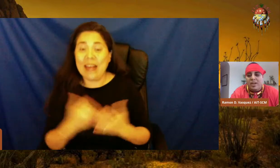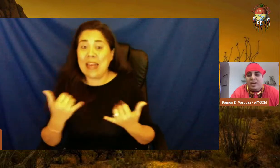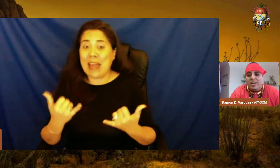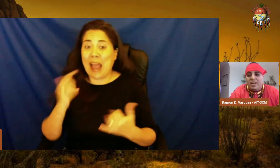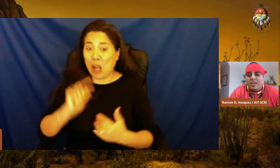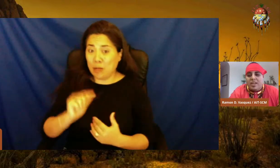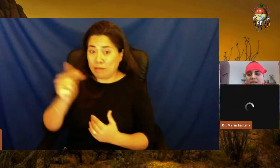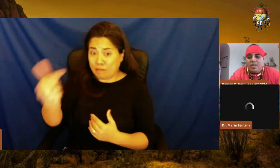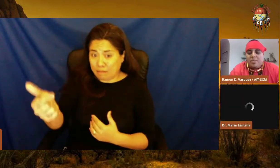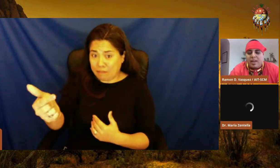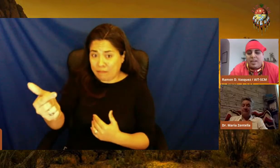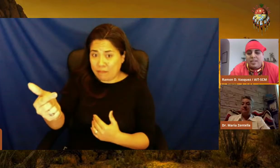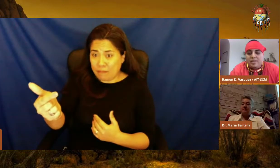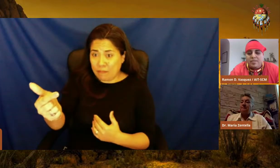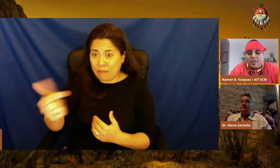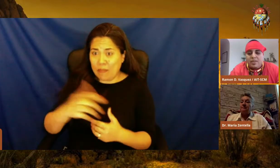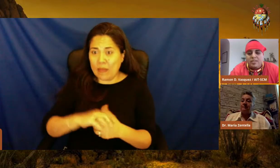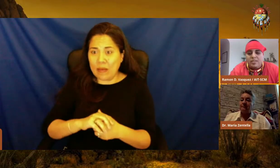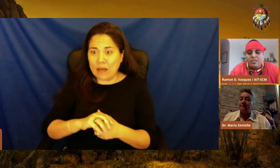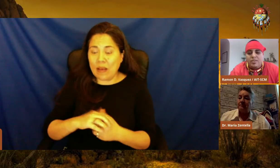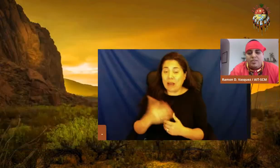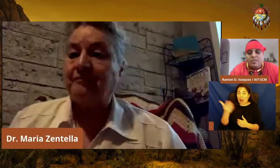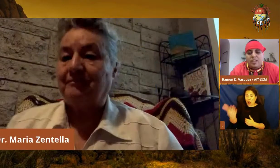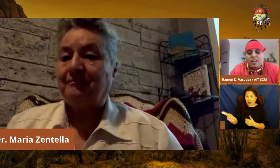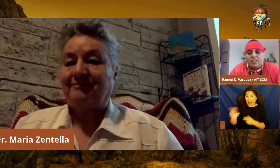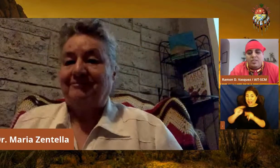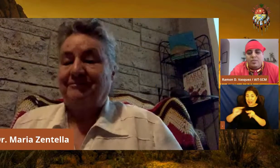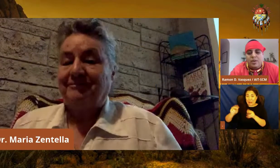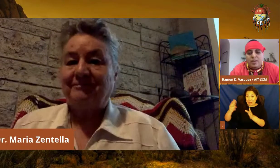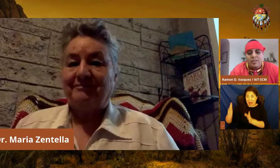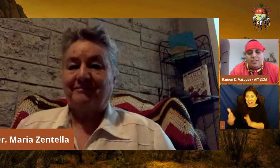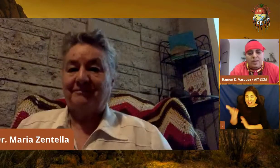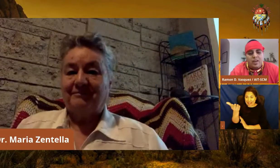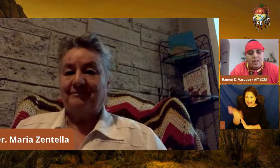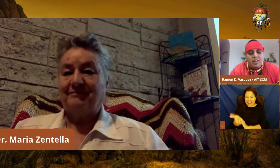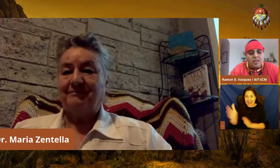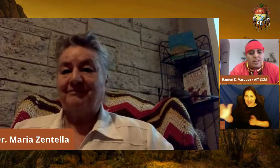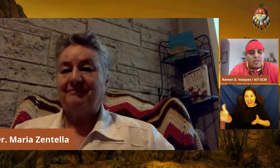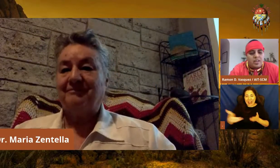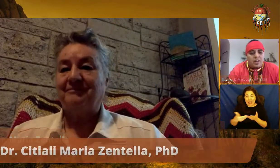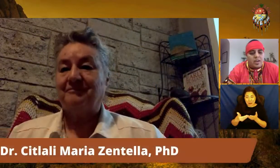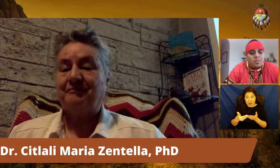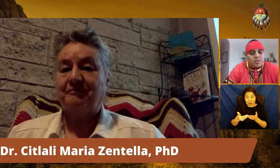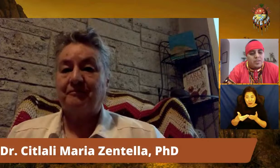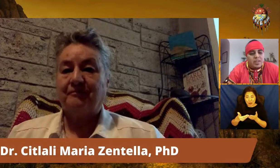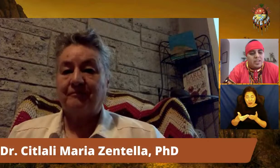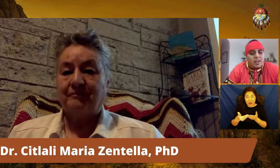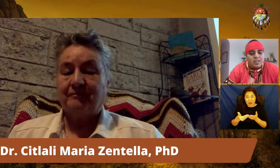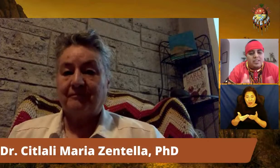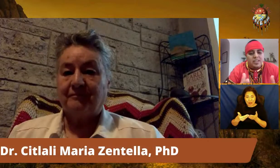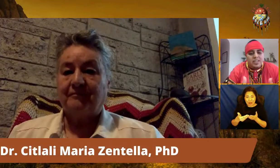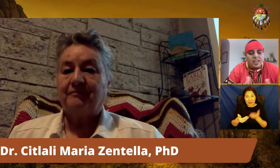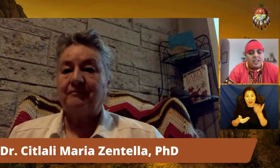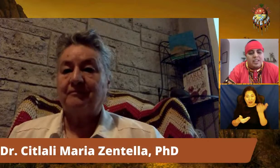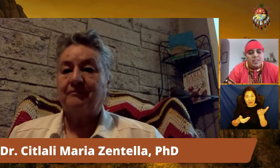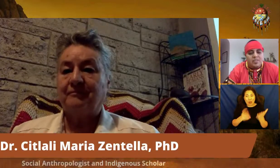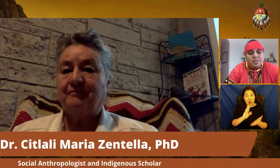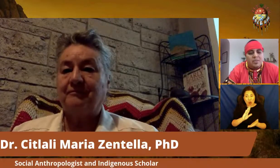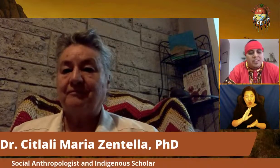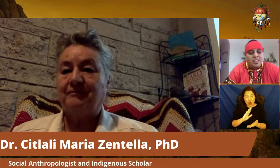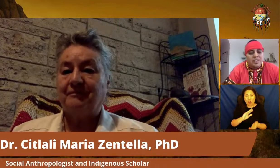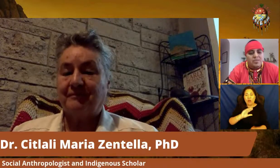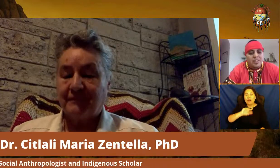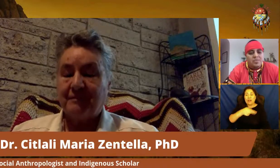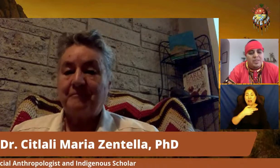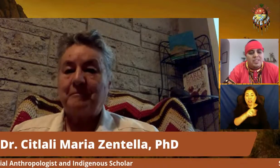to another panelist of ours, introduce to you all and give her an opportunity. Dr. Zenthea, thank